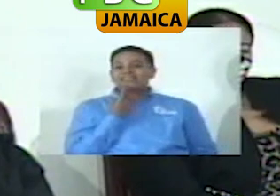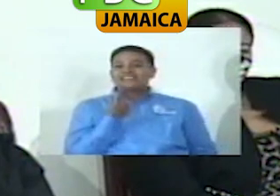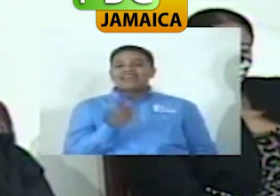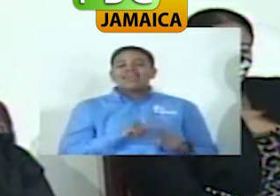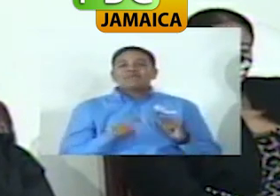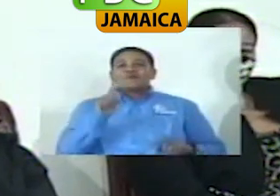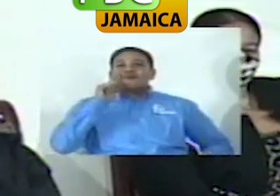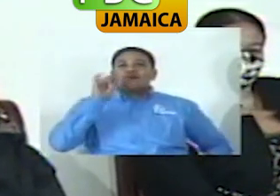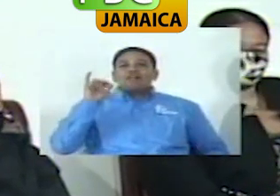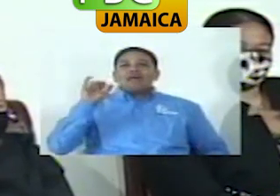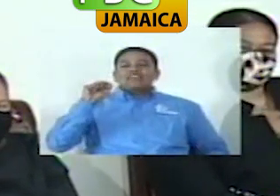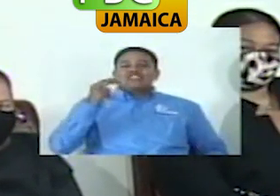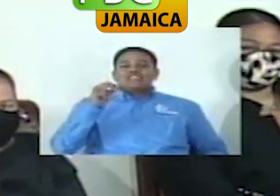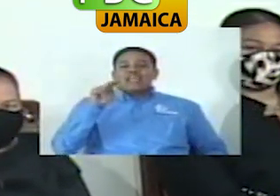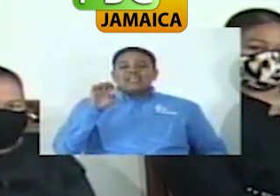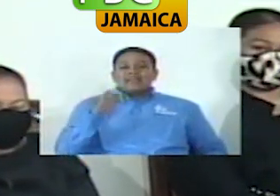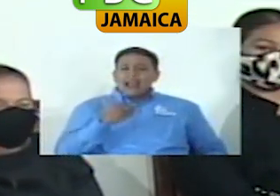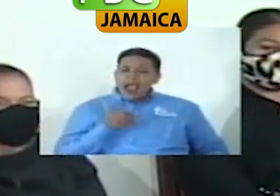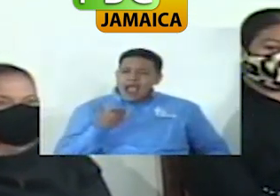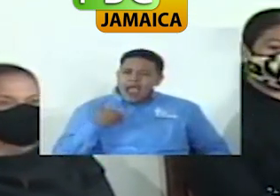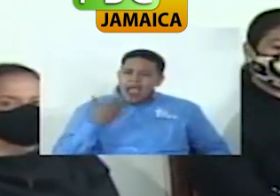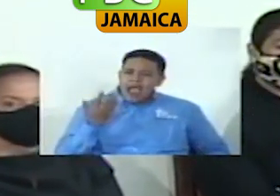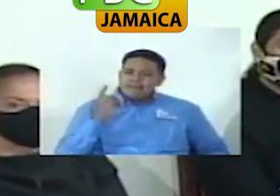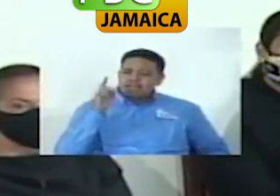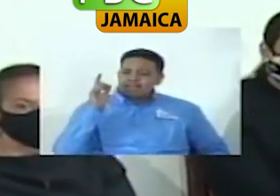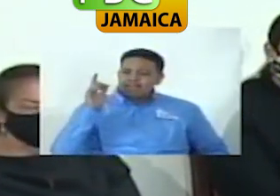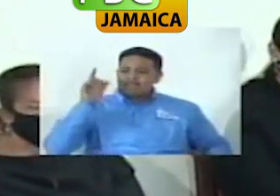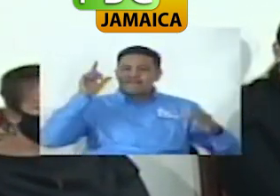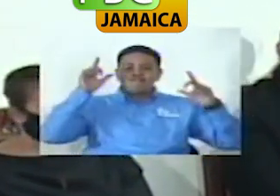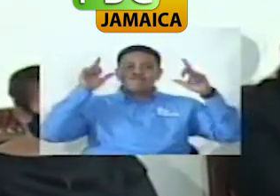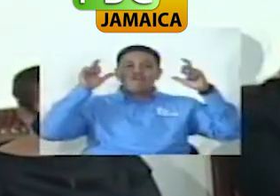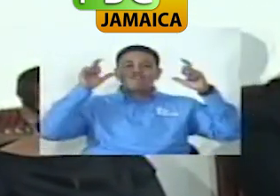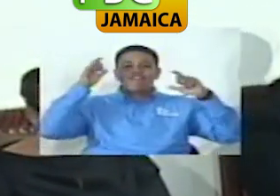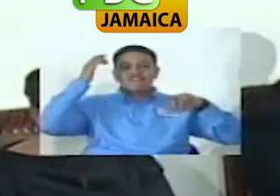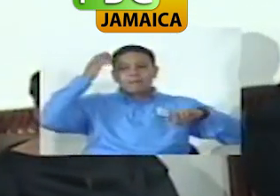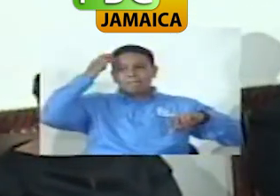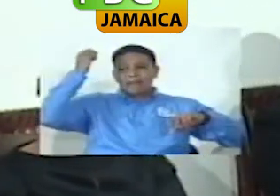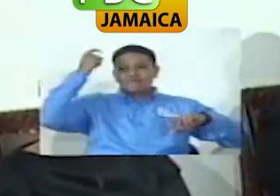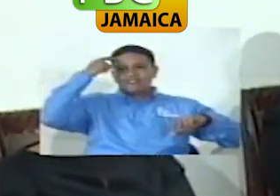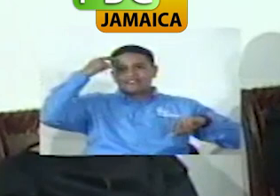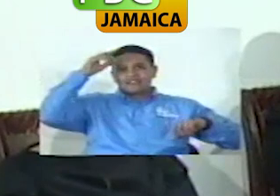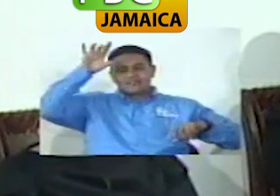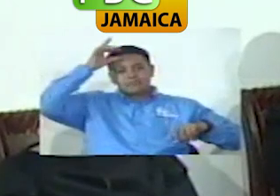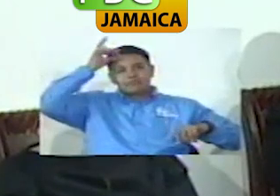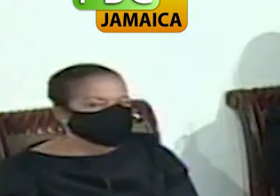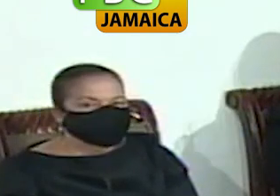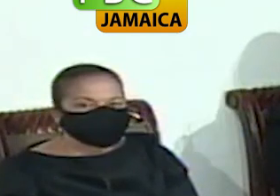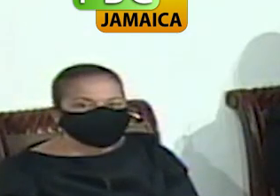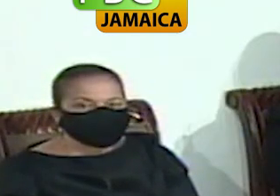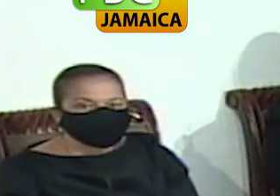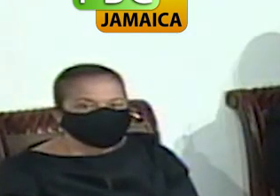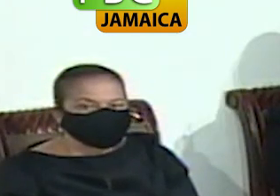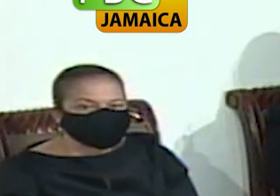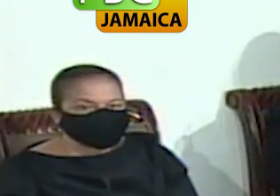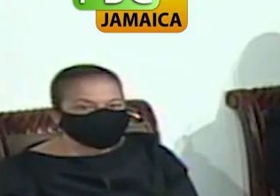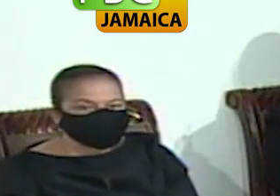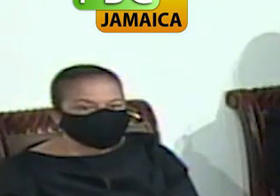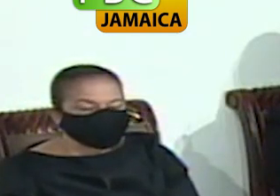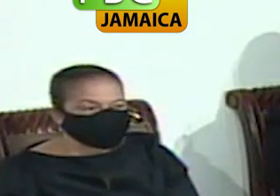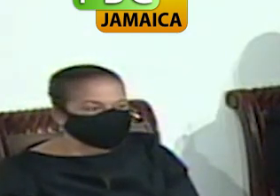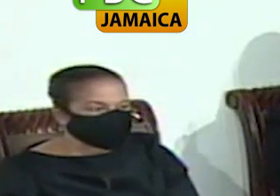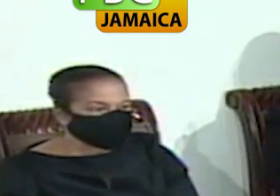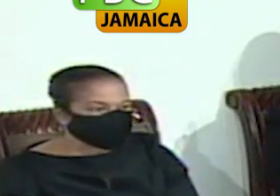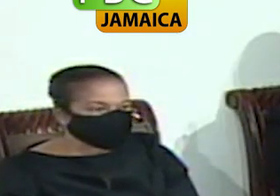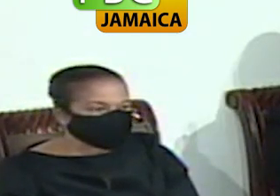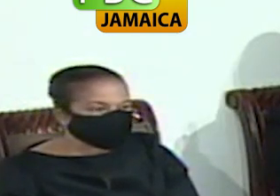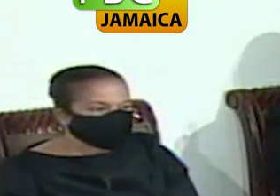Shahine had a photographic memory, that if she read your name, or